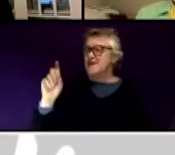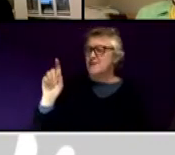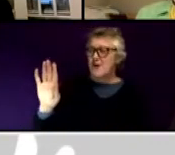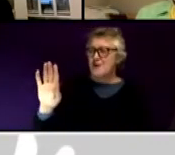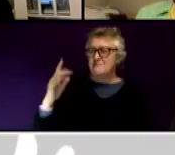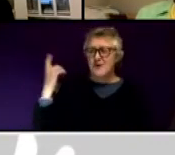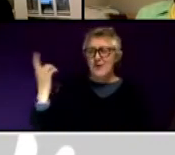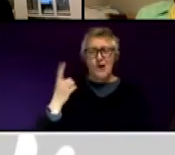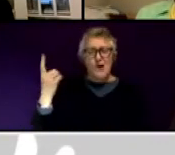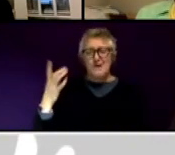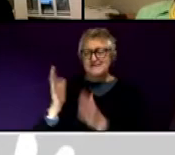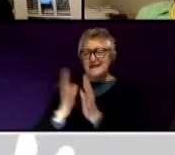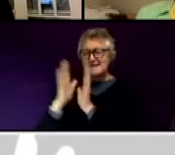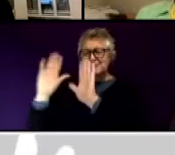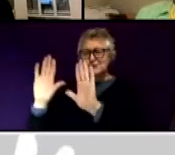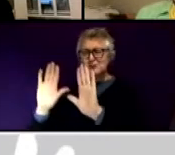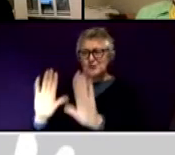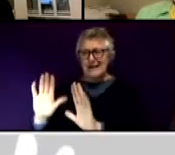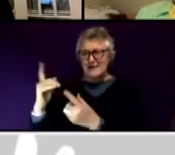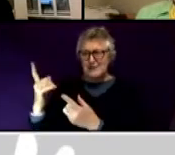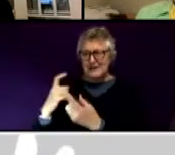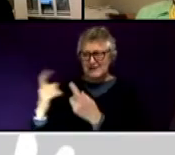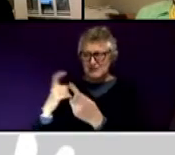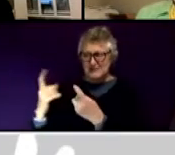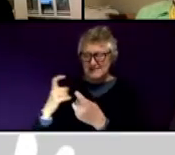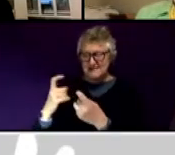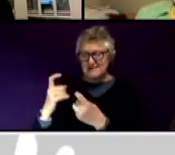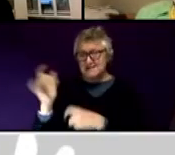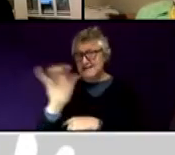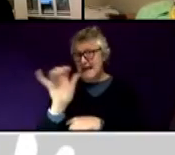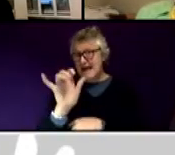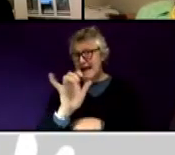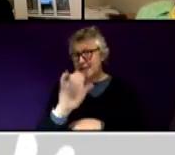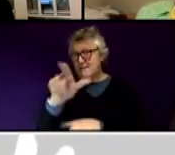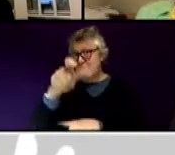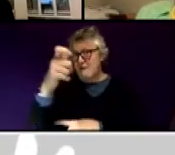as many people have tonight.